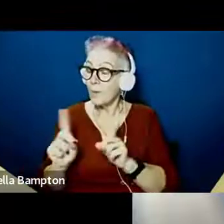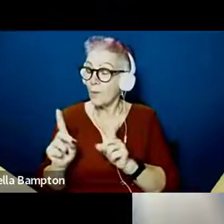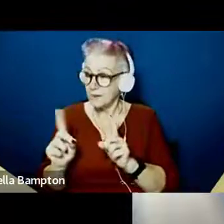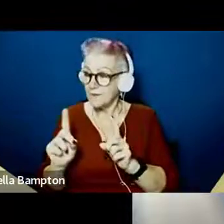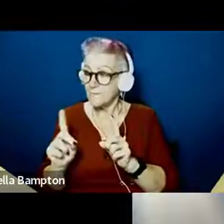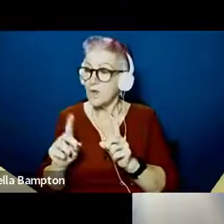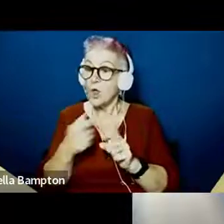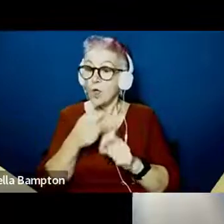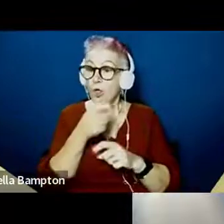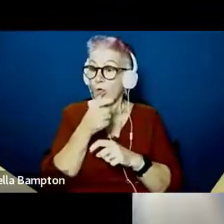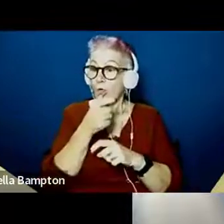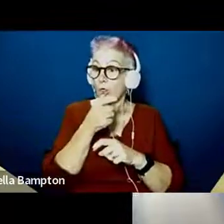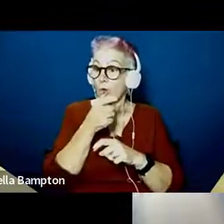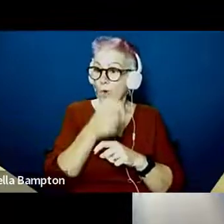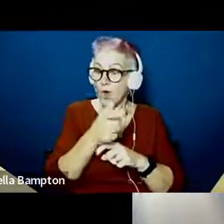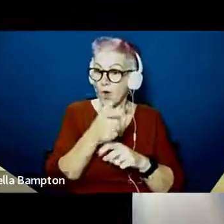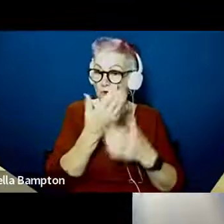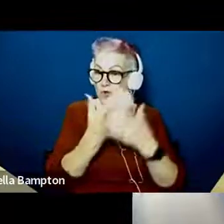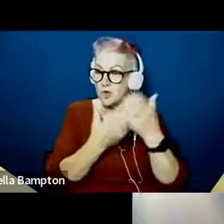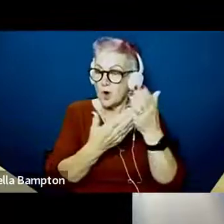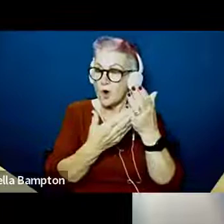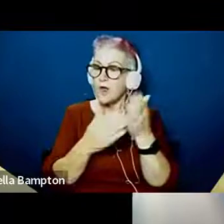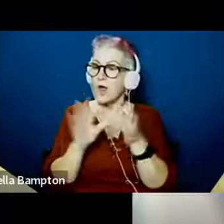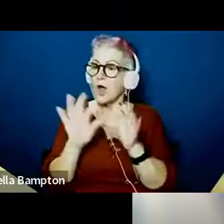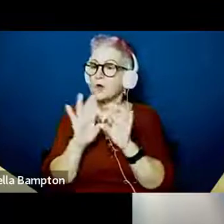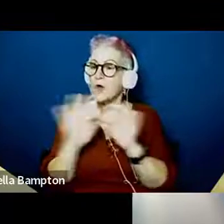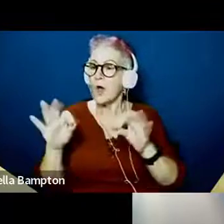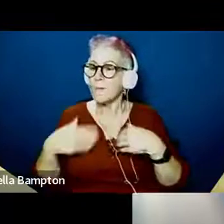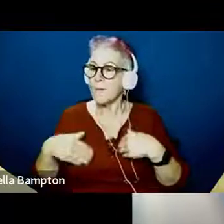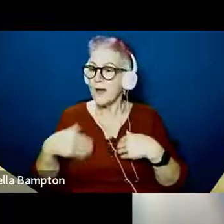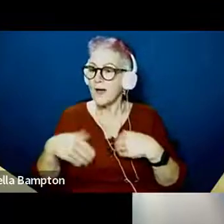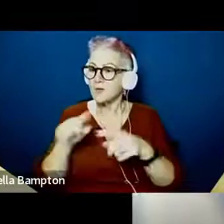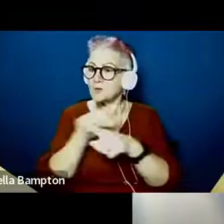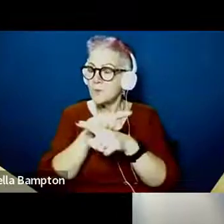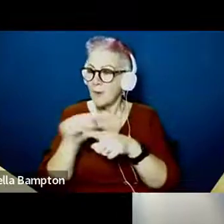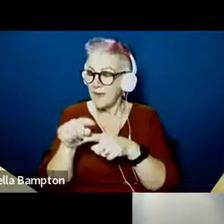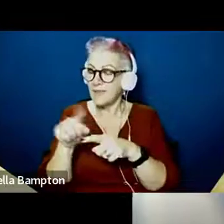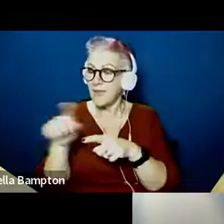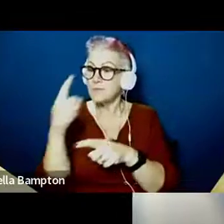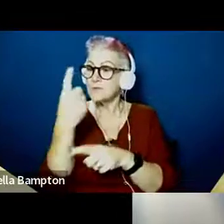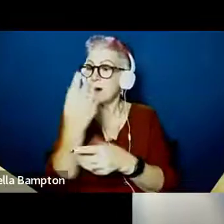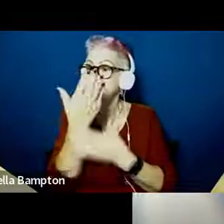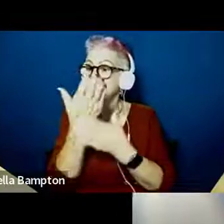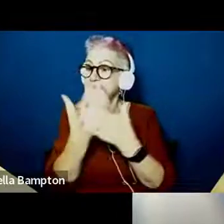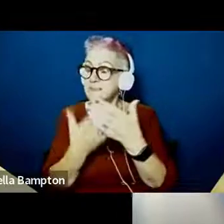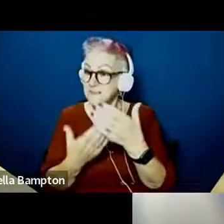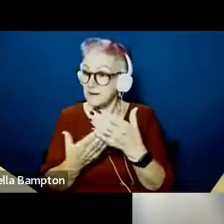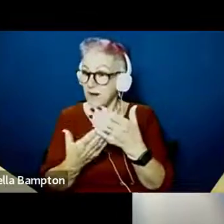the words, for example, the story title, No Baths Week. So that was one of the stories that was given to us by